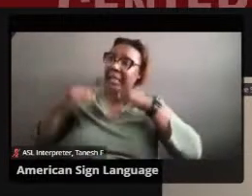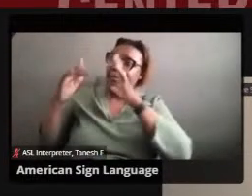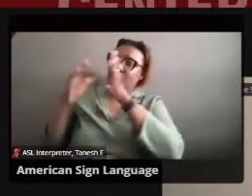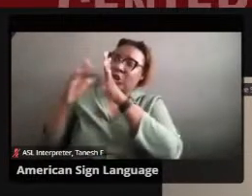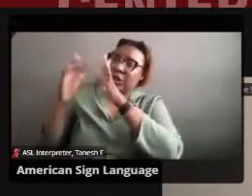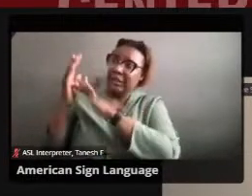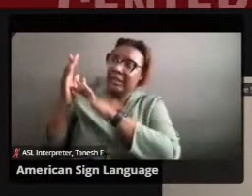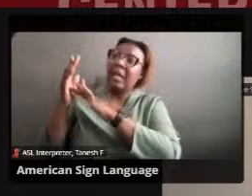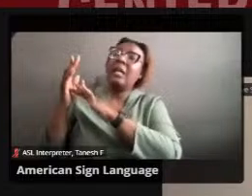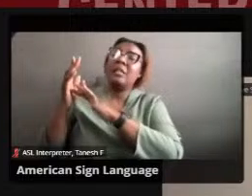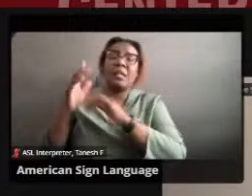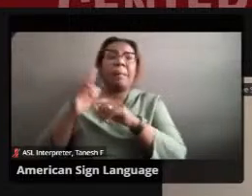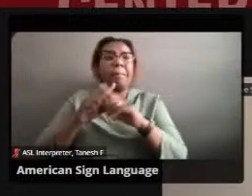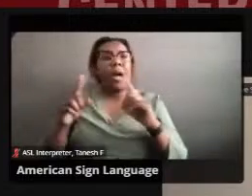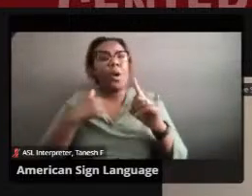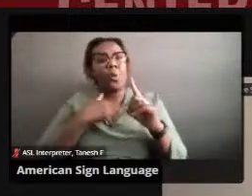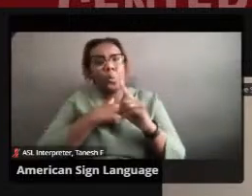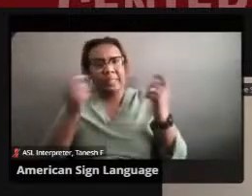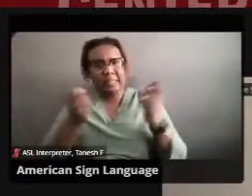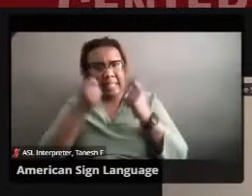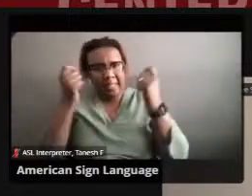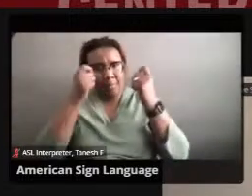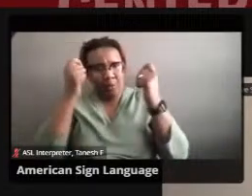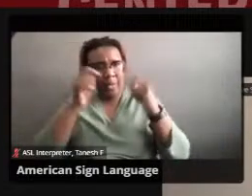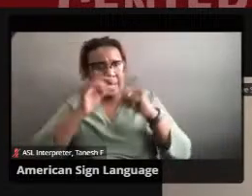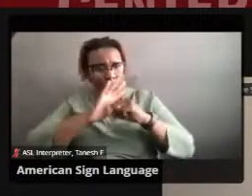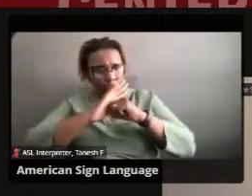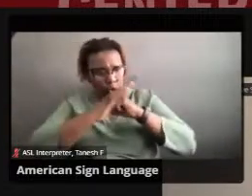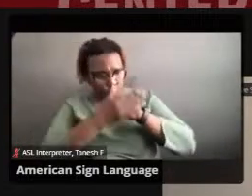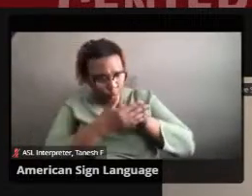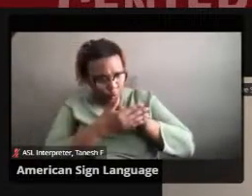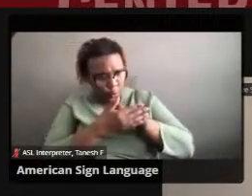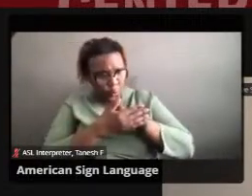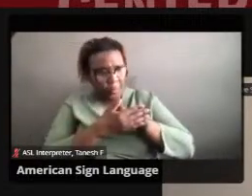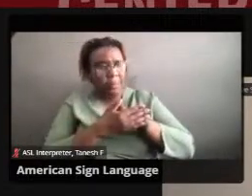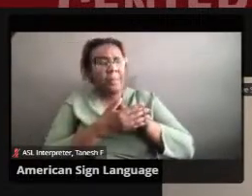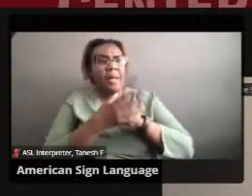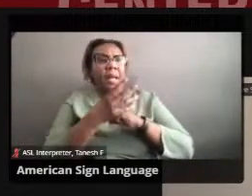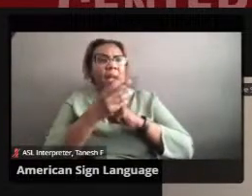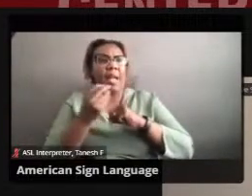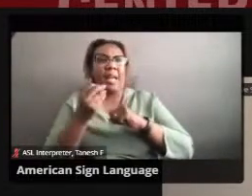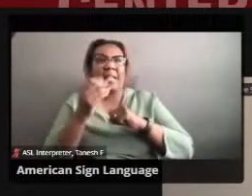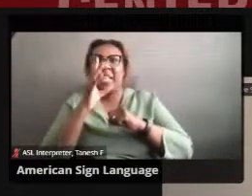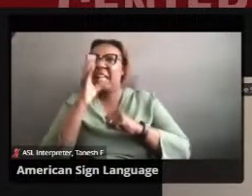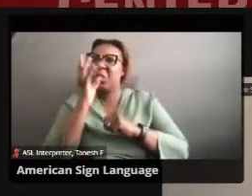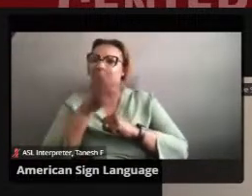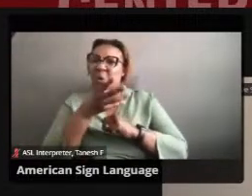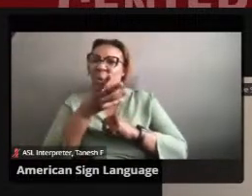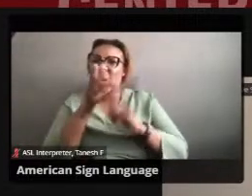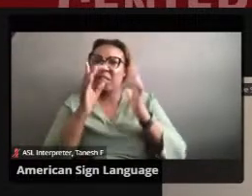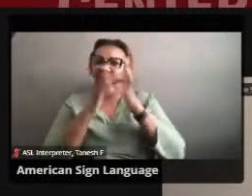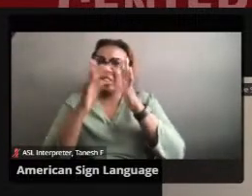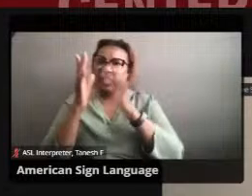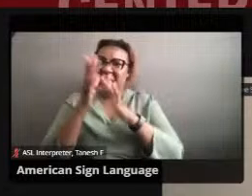empty tomb and dismiss the meaning of a Messiah resurrected with wounds.